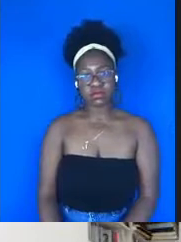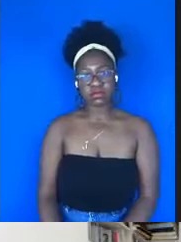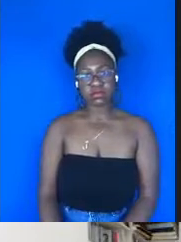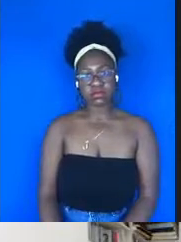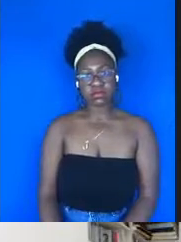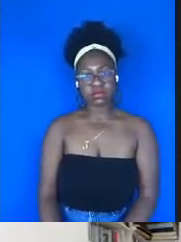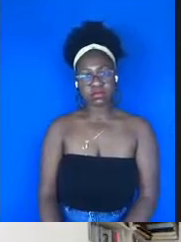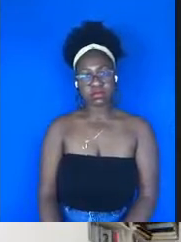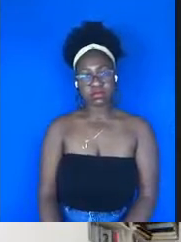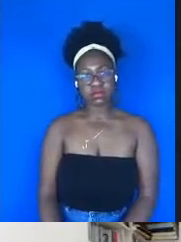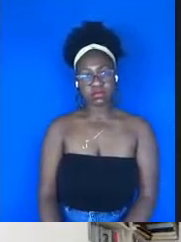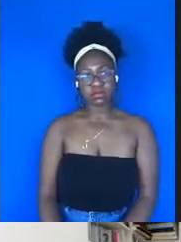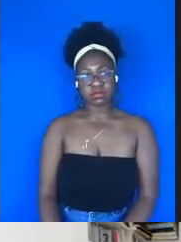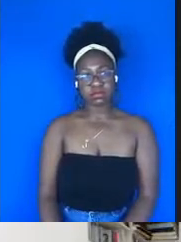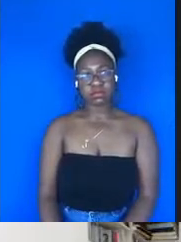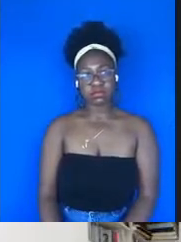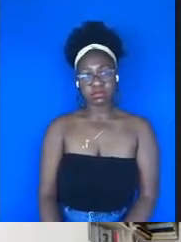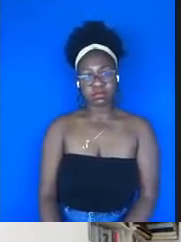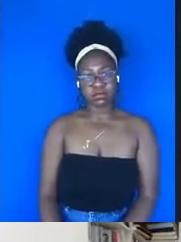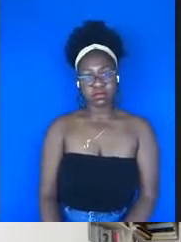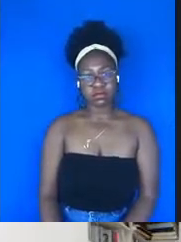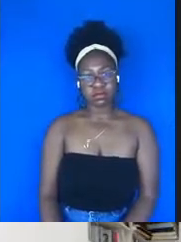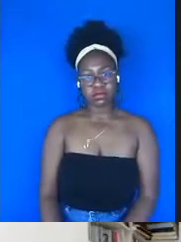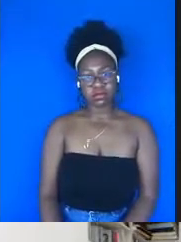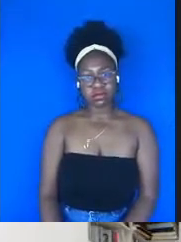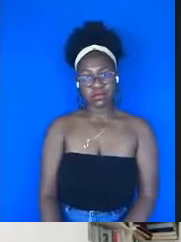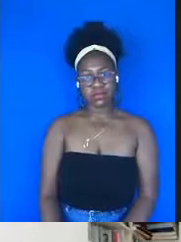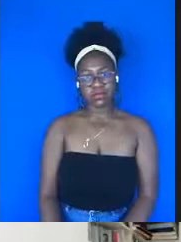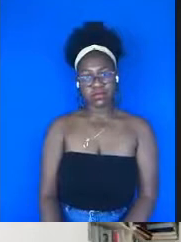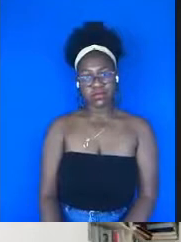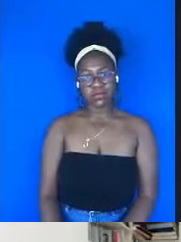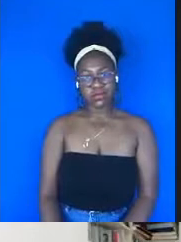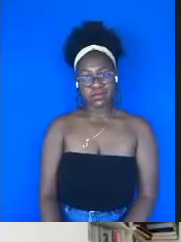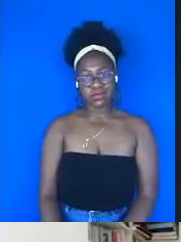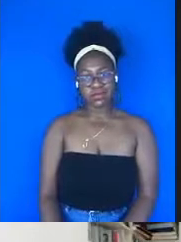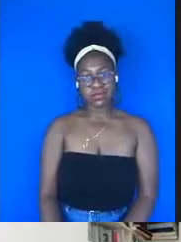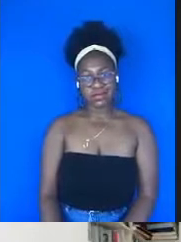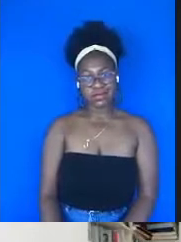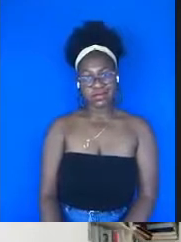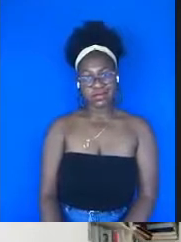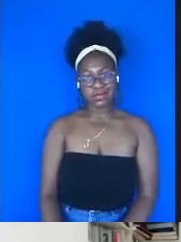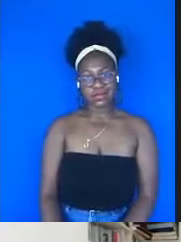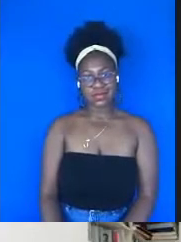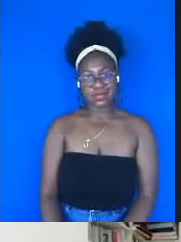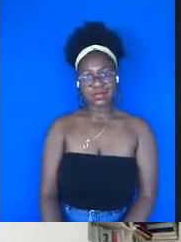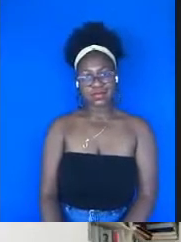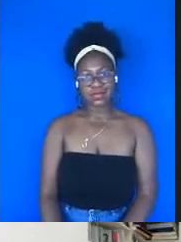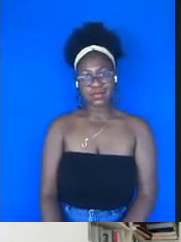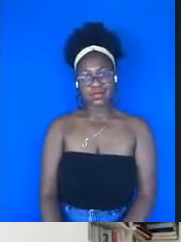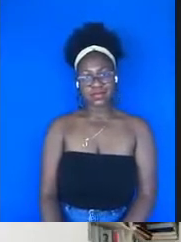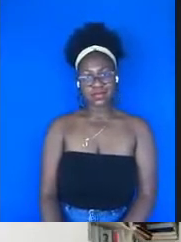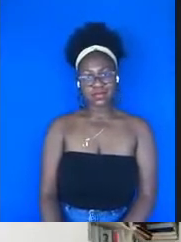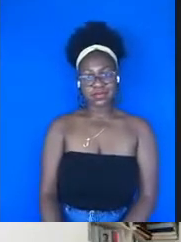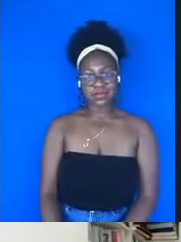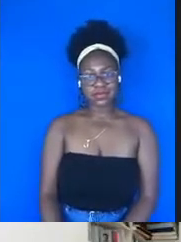And I also felt like I needed to, you know, pay homage to him. So part of my process was I went to visit his grave in